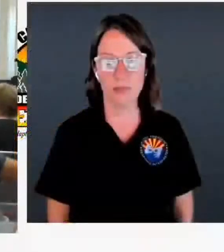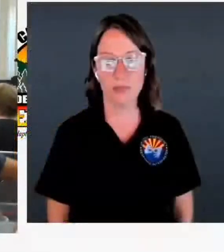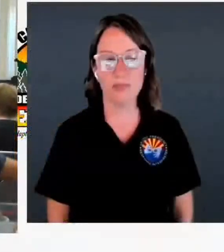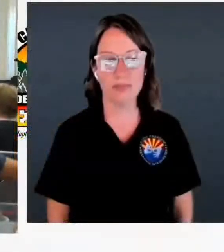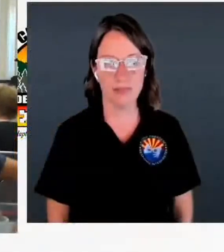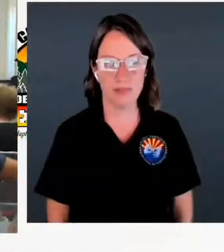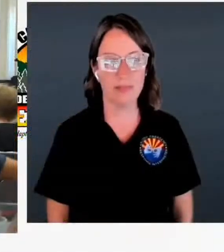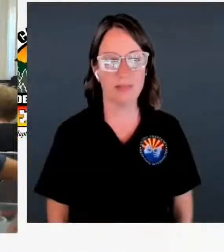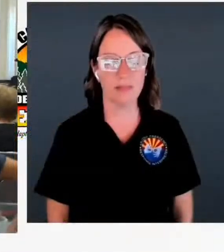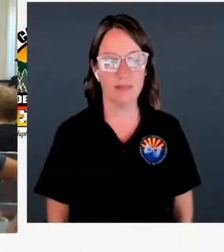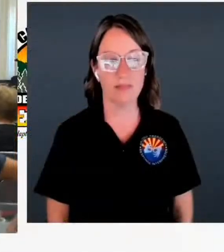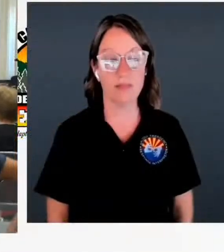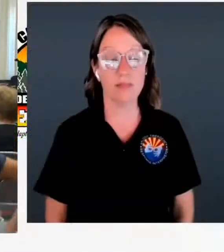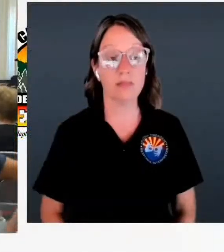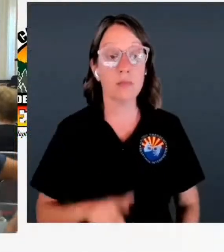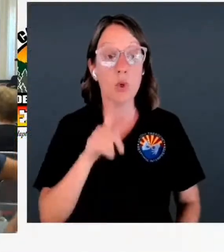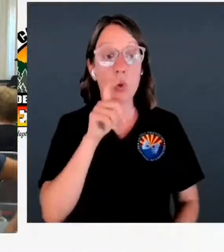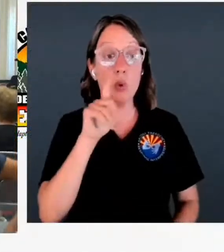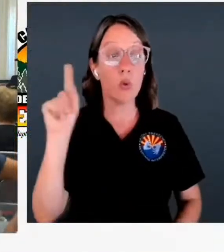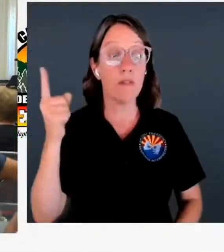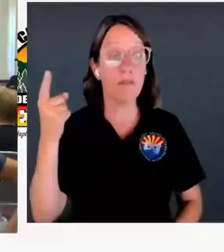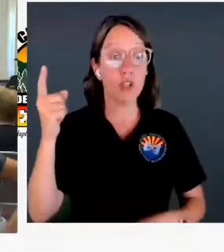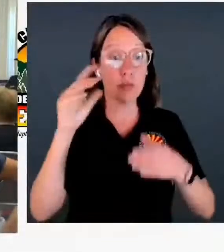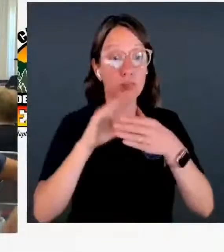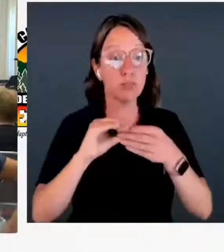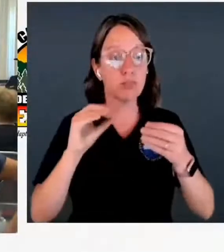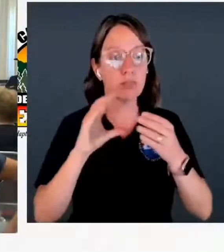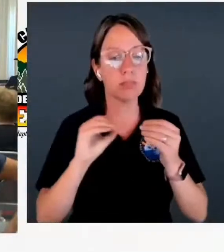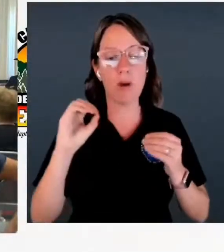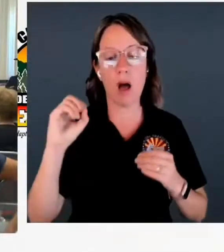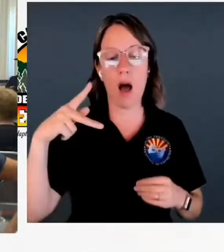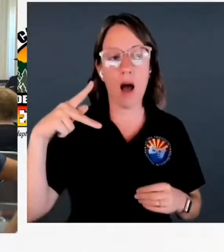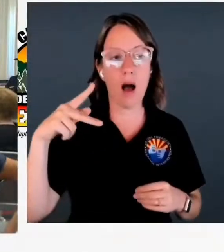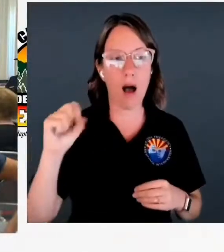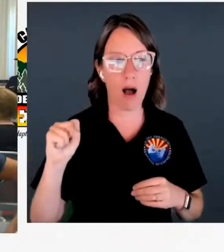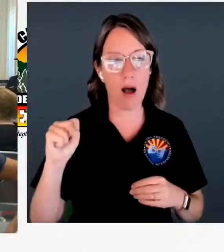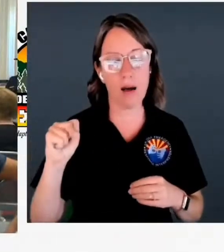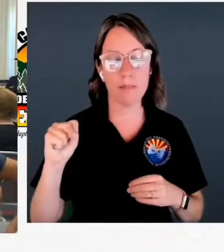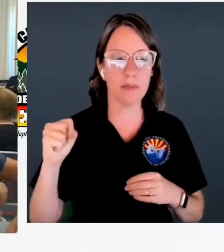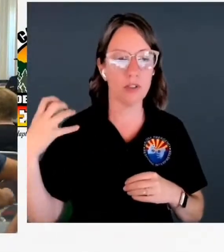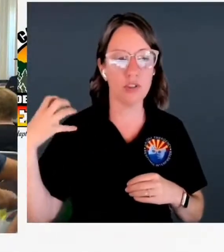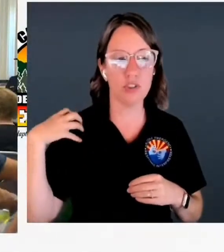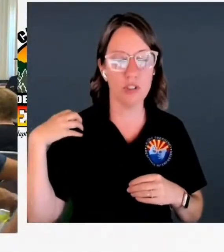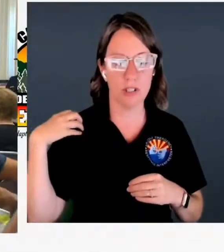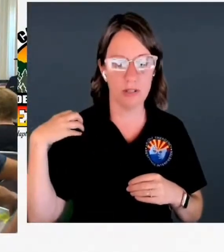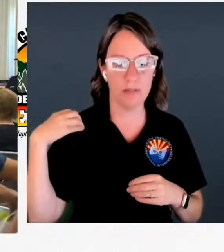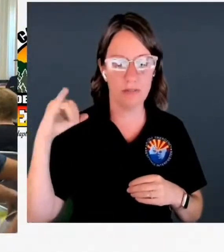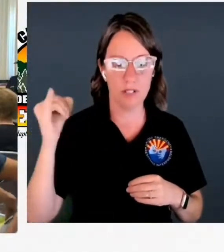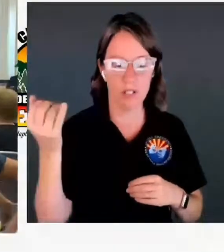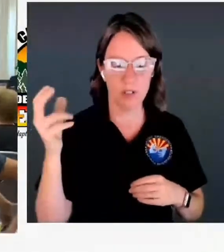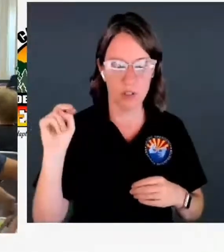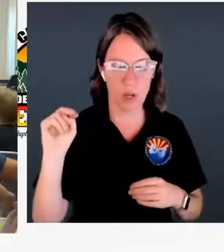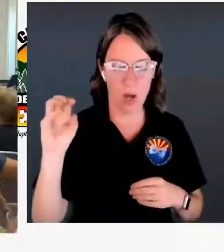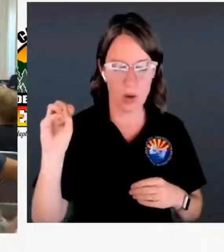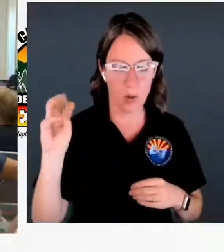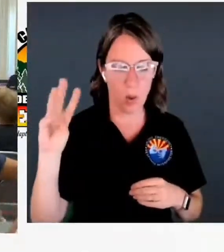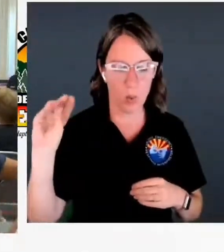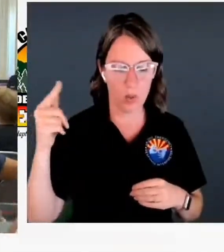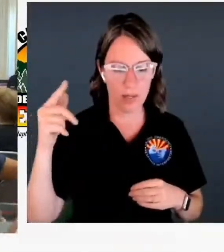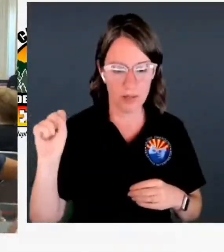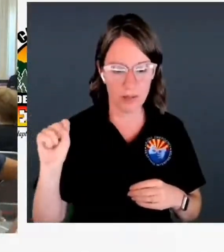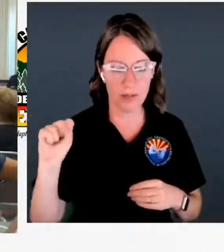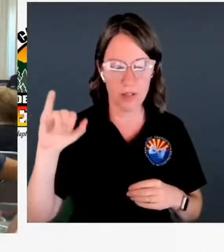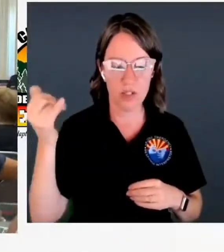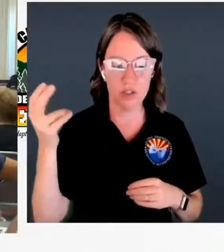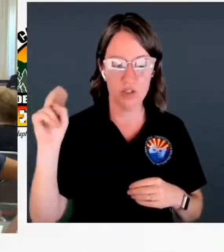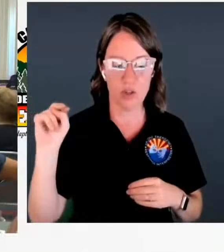And for our first presentation tonight, we're going to get an operations update from Operations Sections Chief John Owings and John Frederick.